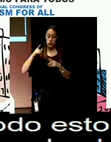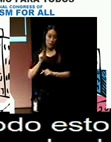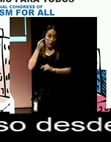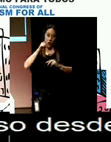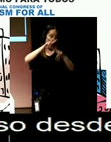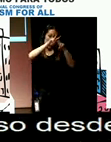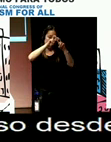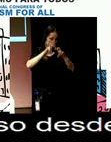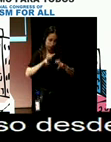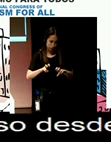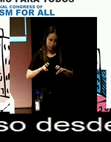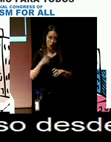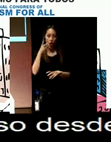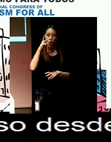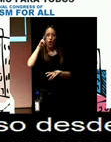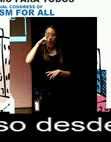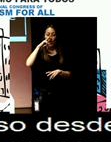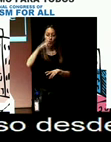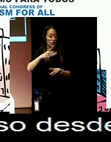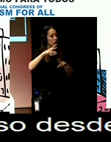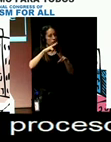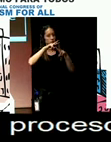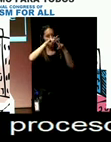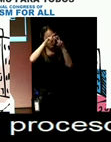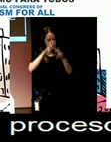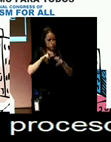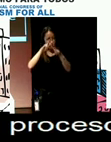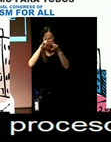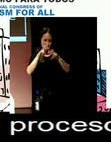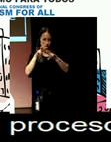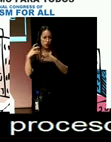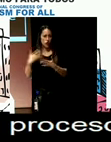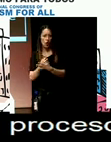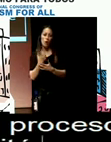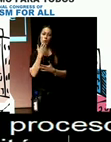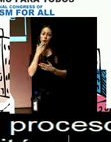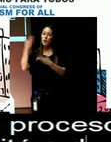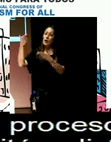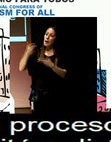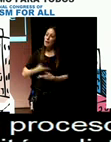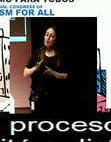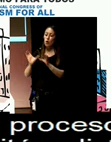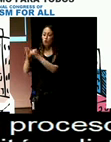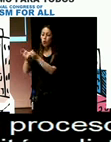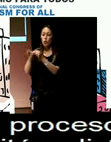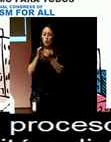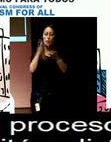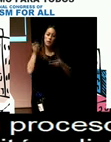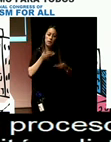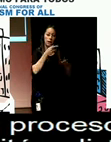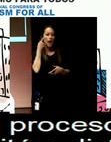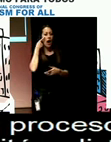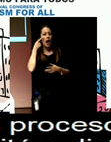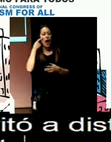to be part of a working group to define the categories, define the whole structure of the Calypso initiative. And